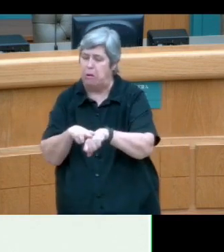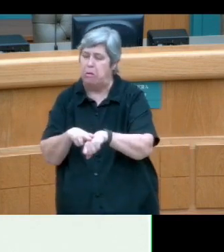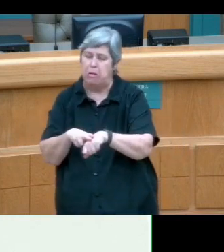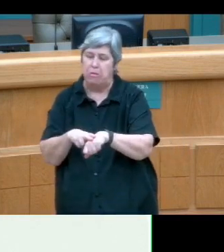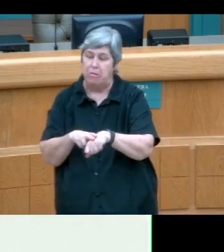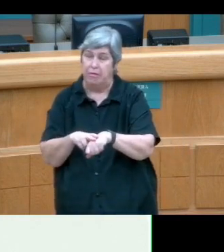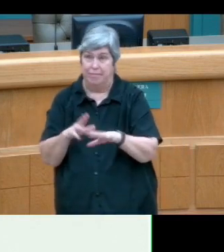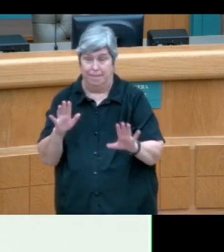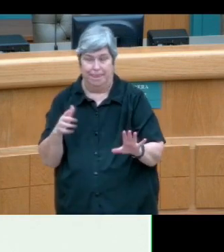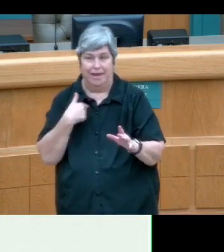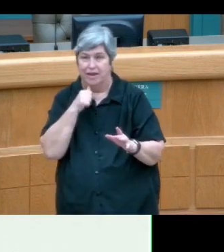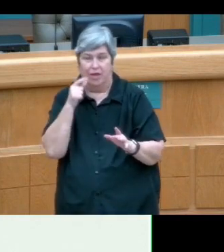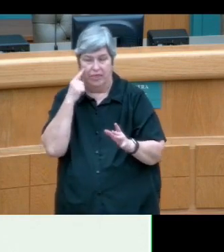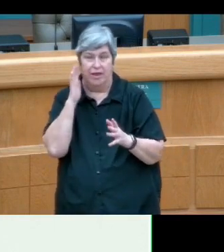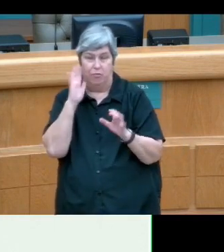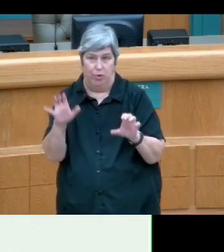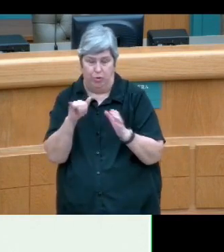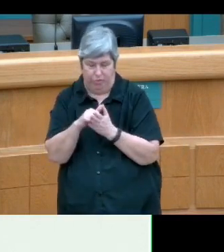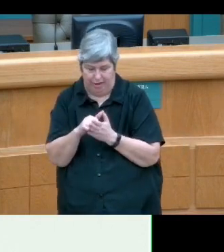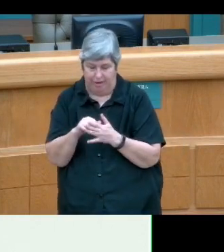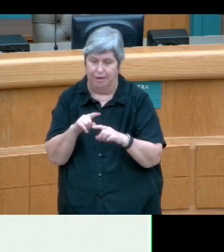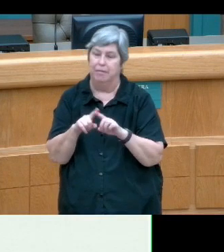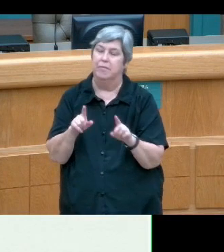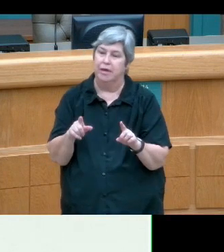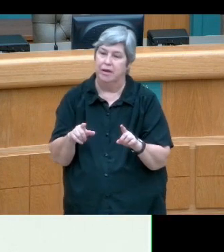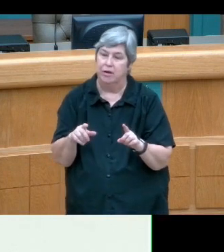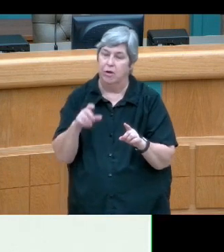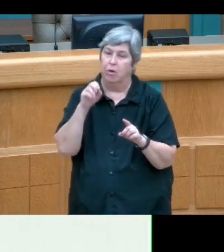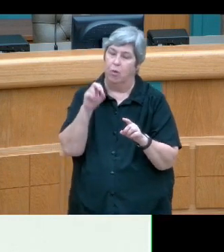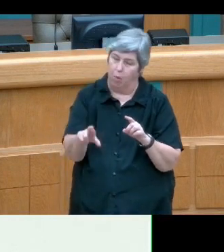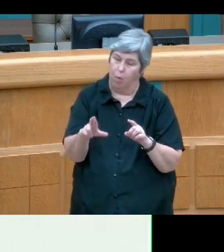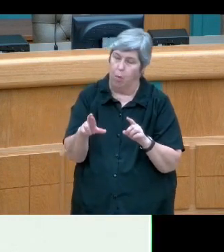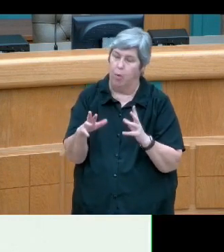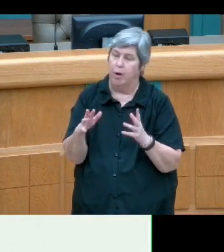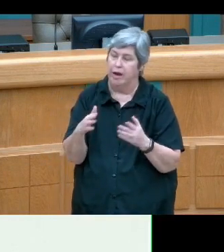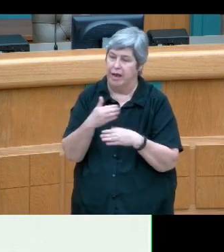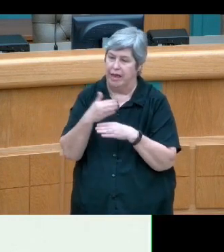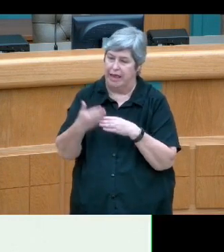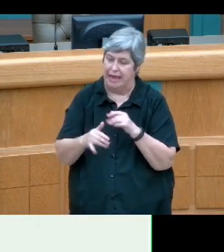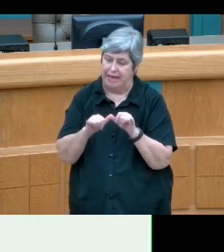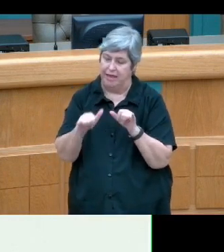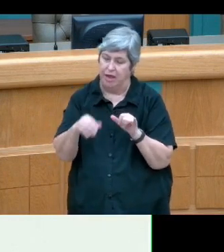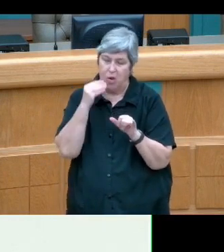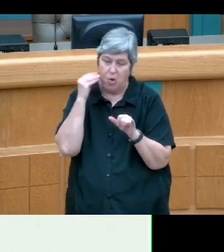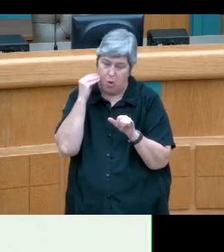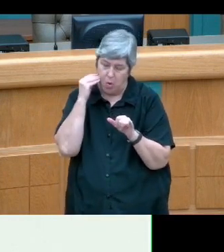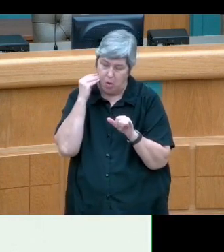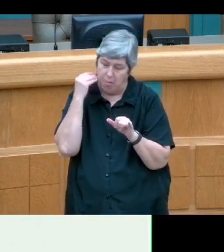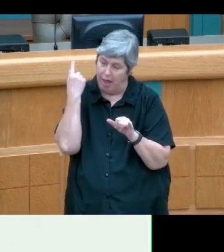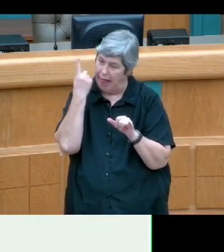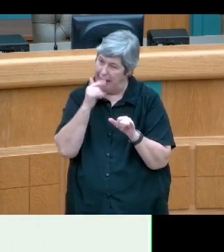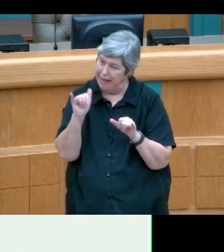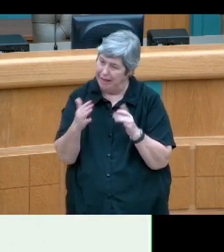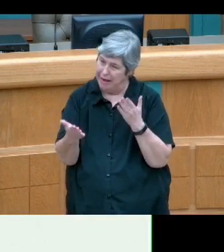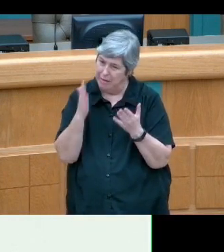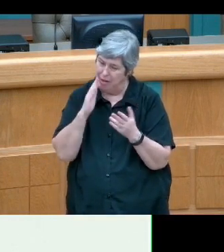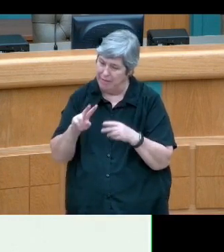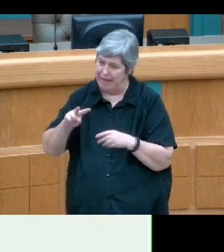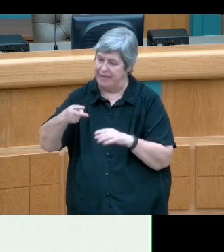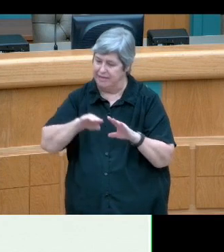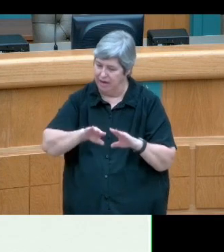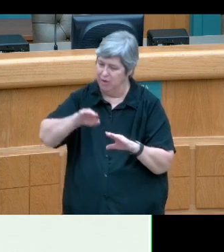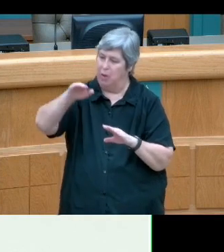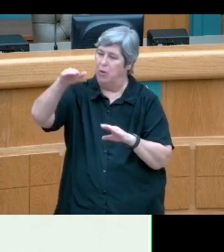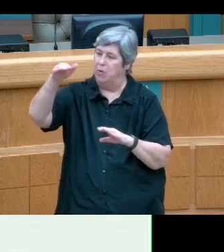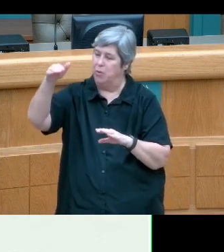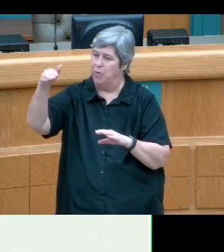of them, which I don't think that we're going to do, or at least end stay at home, it looks like there would be a second wave that